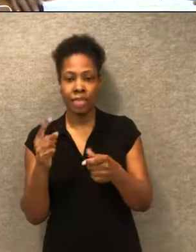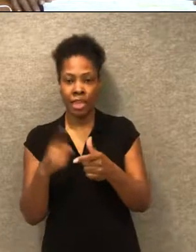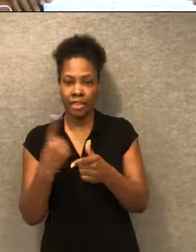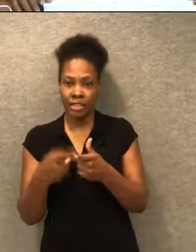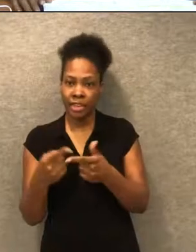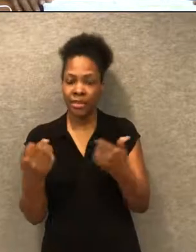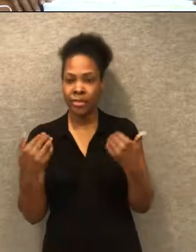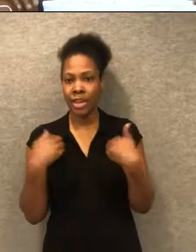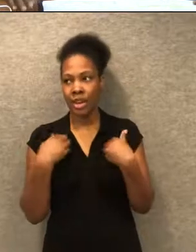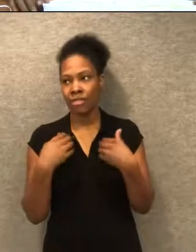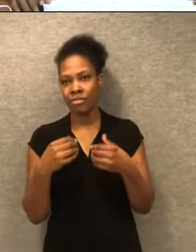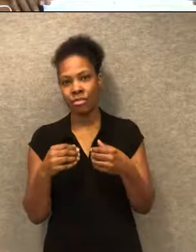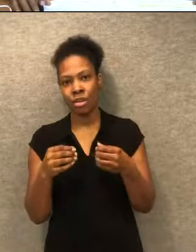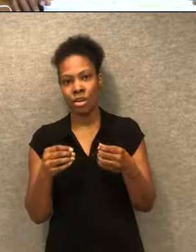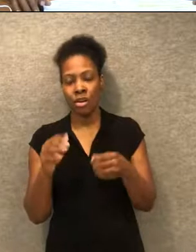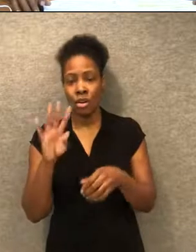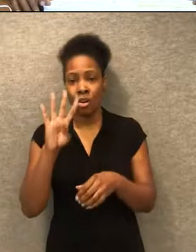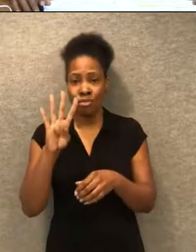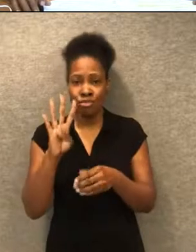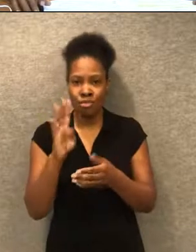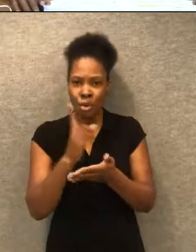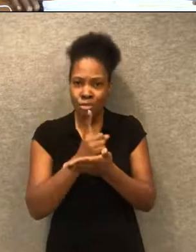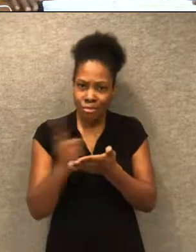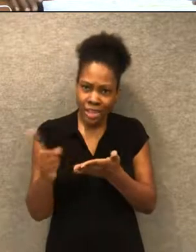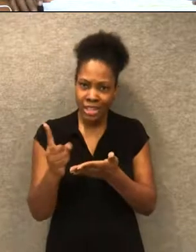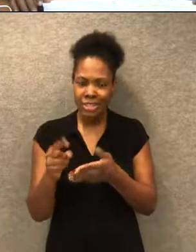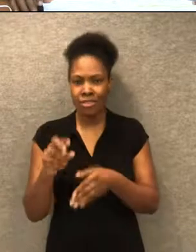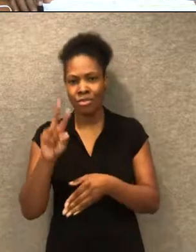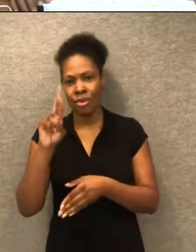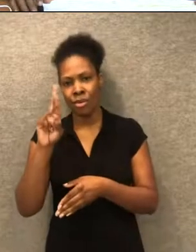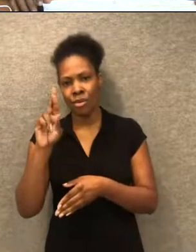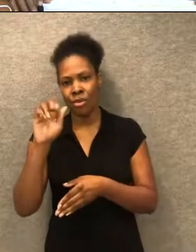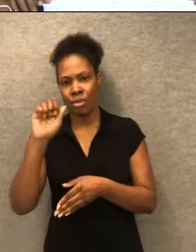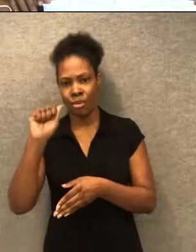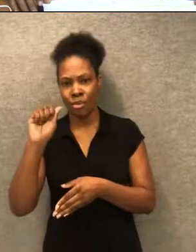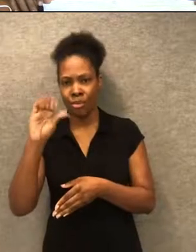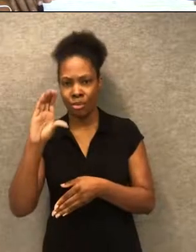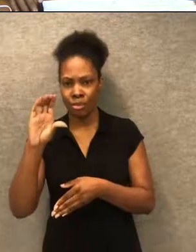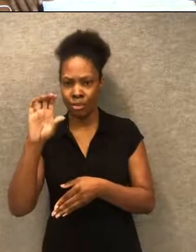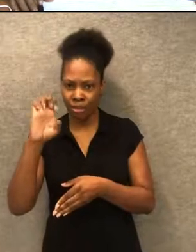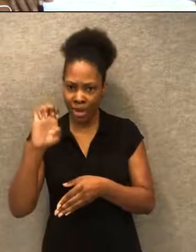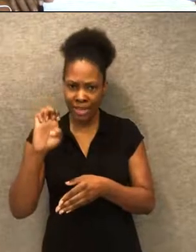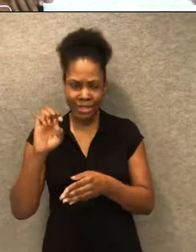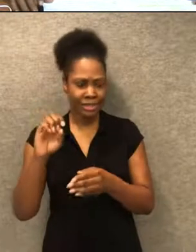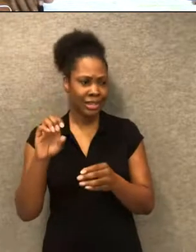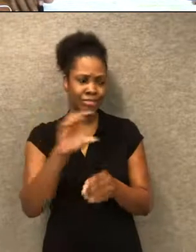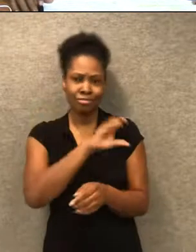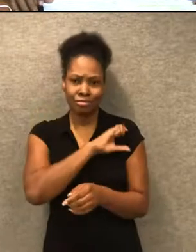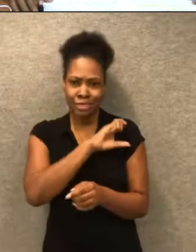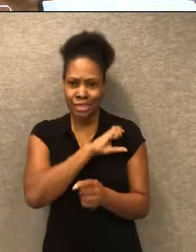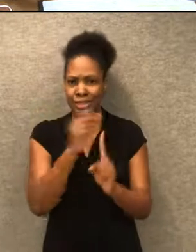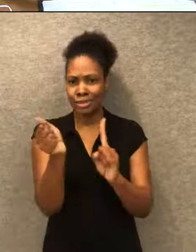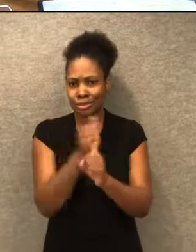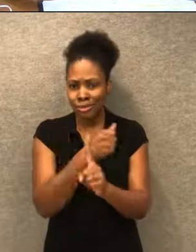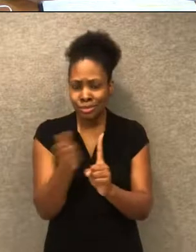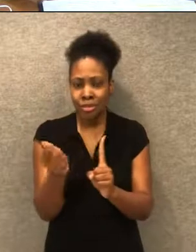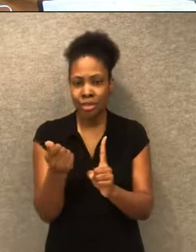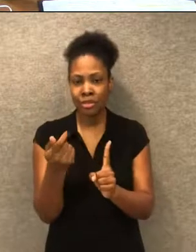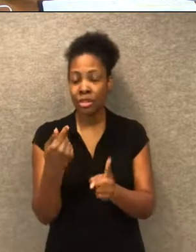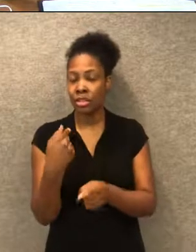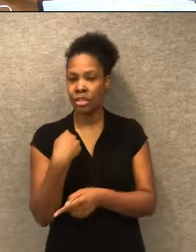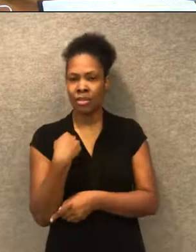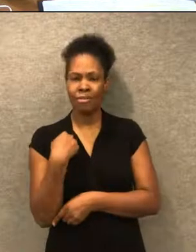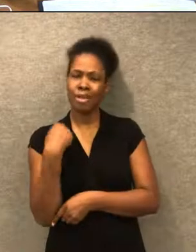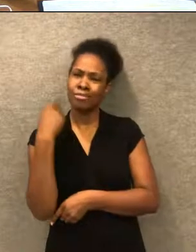this racism and its profiling and its police brutality. And I would have thought that, to me,